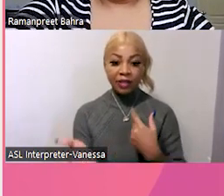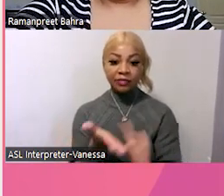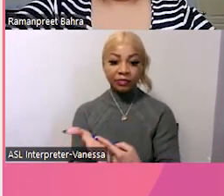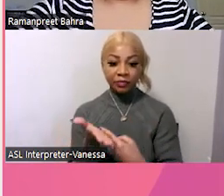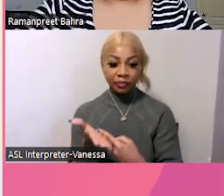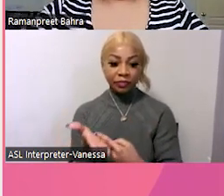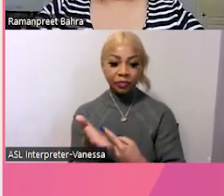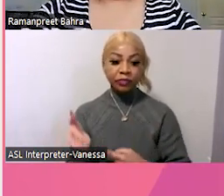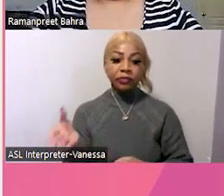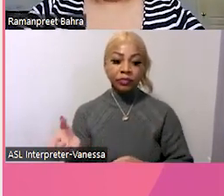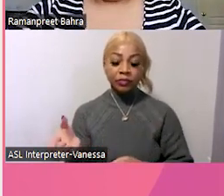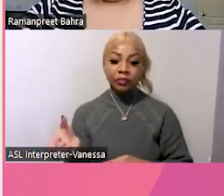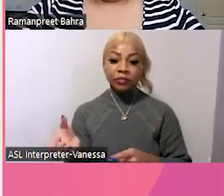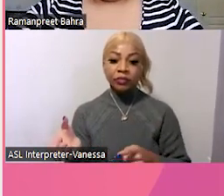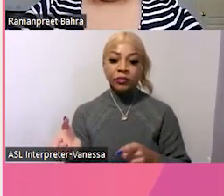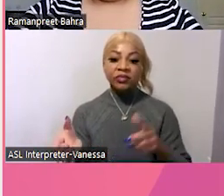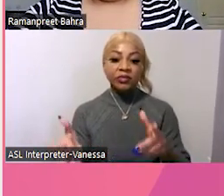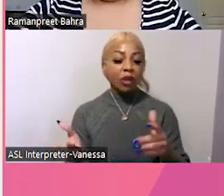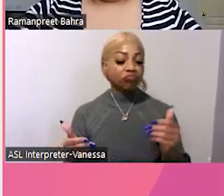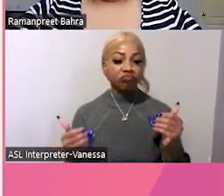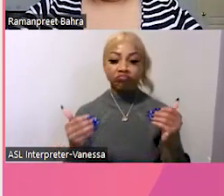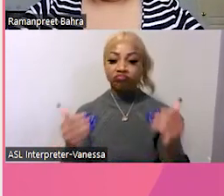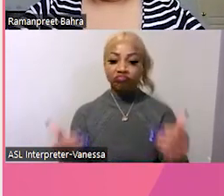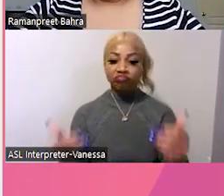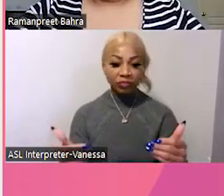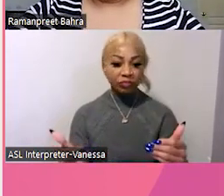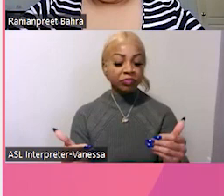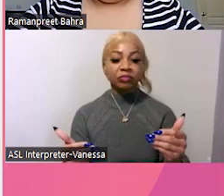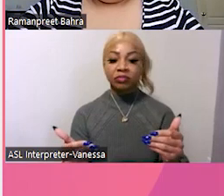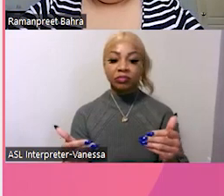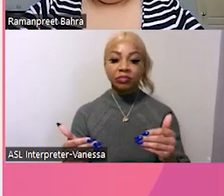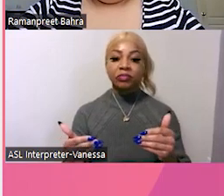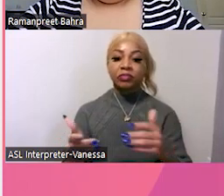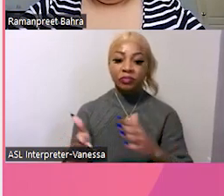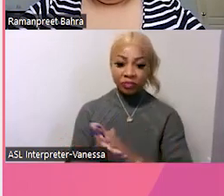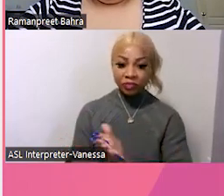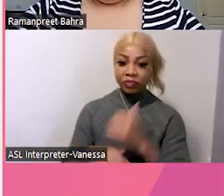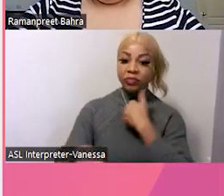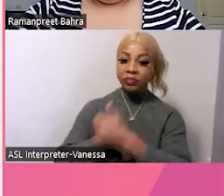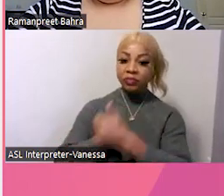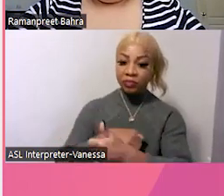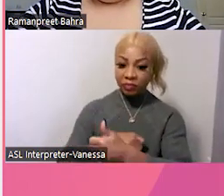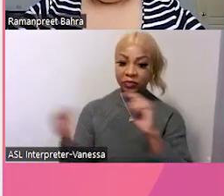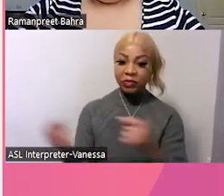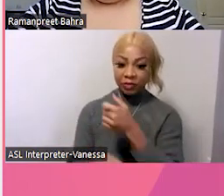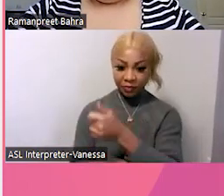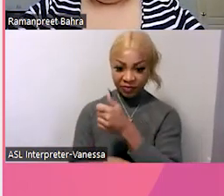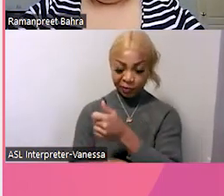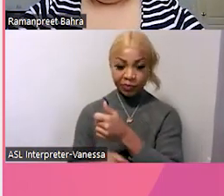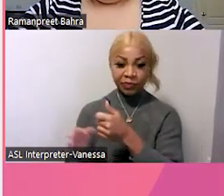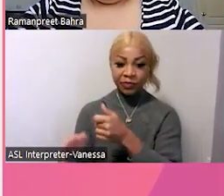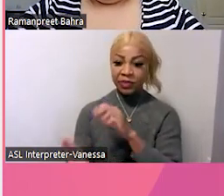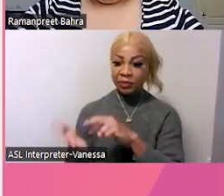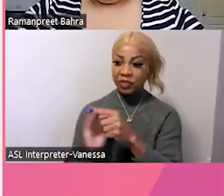them. She jumped immediately to accusing Sally of injuring herself, being that responsible for her injuries by